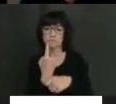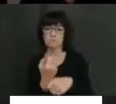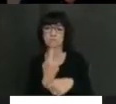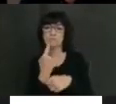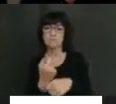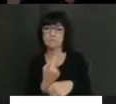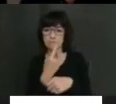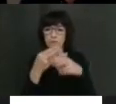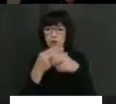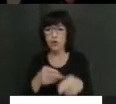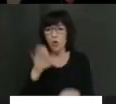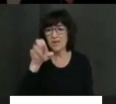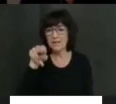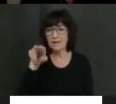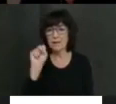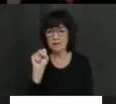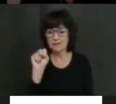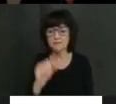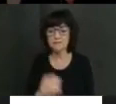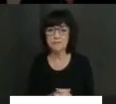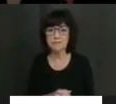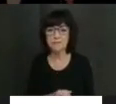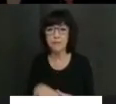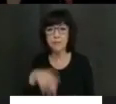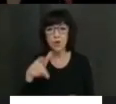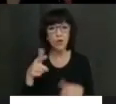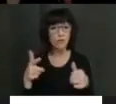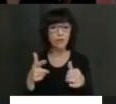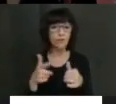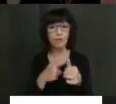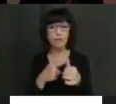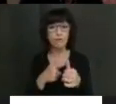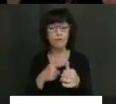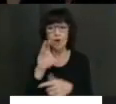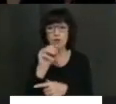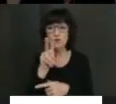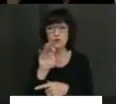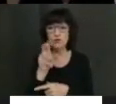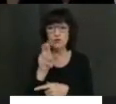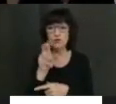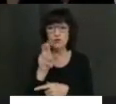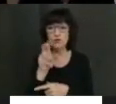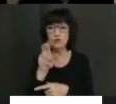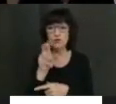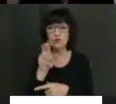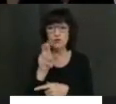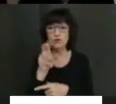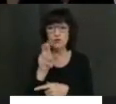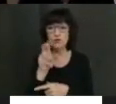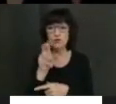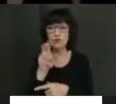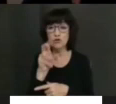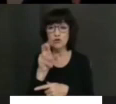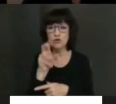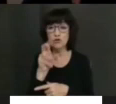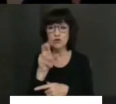device. During your first COVID check-in, the application will ask you a series of optional demographic